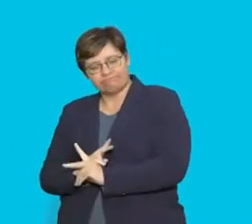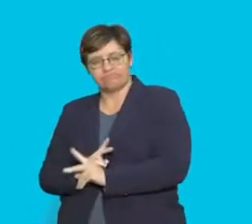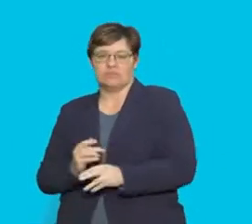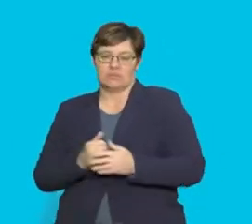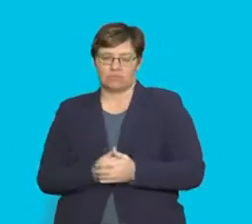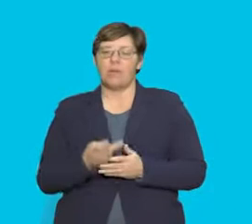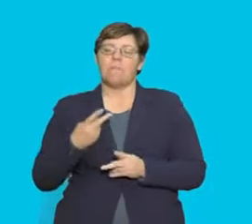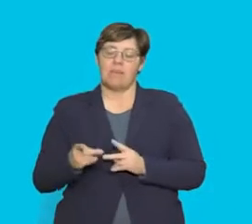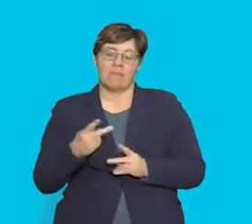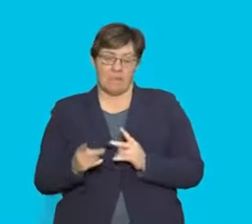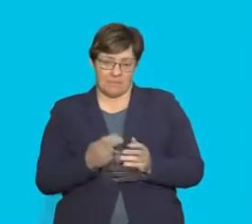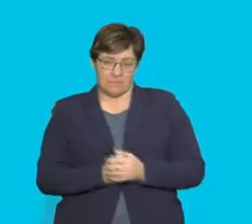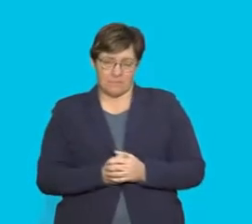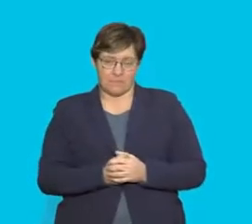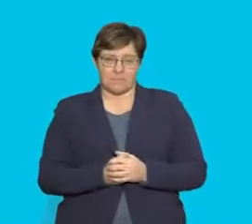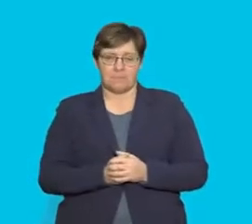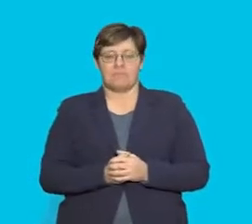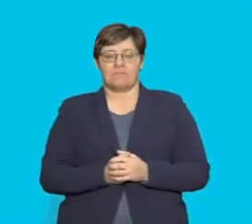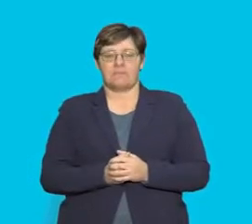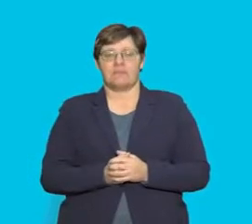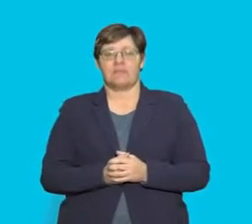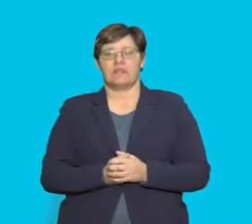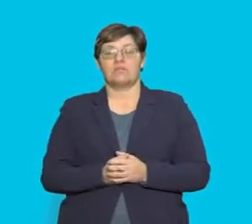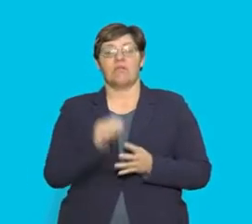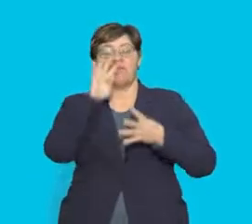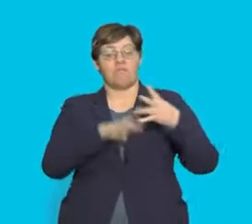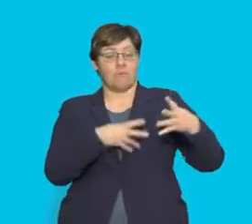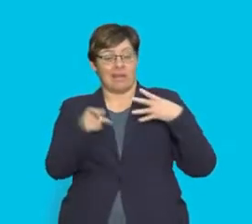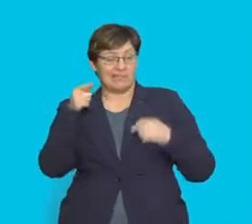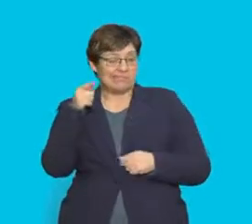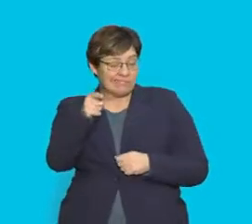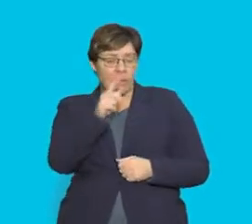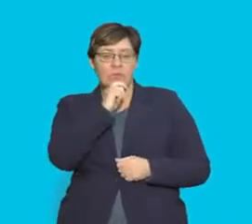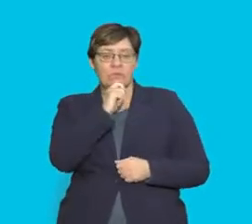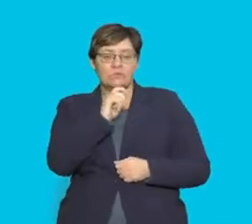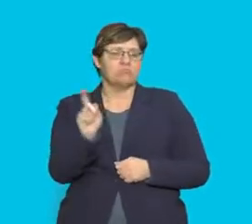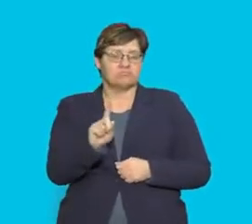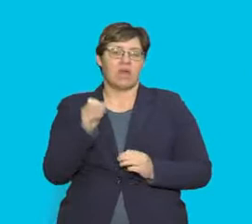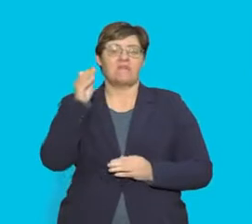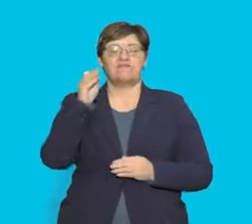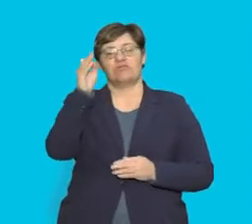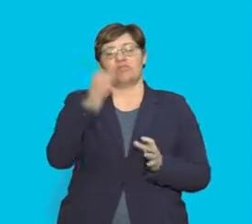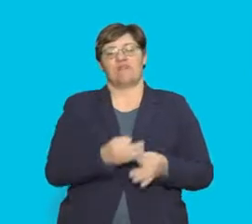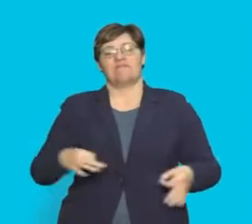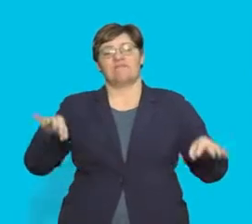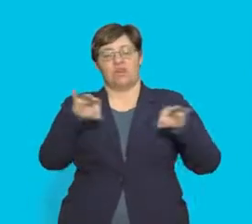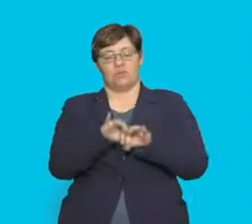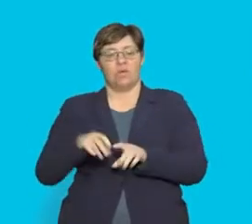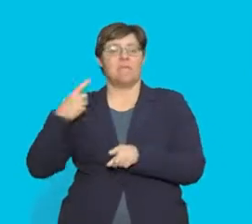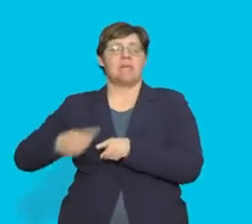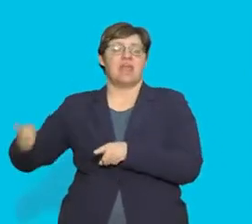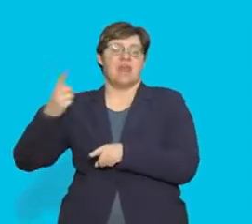to make it zero at the end, like your balance. Now, the following formula is used to calculate the future value